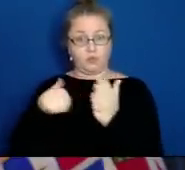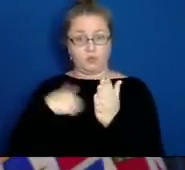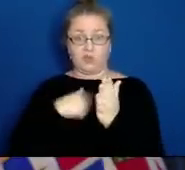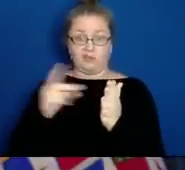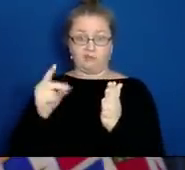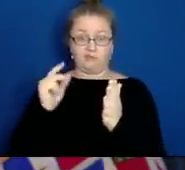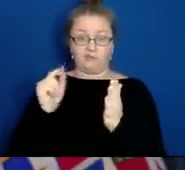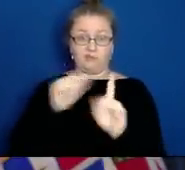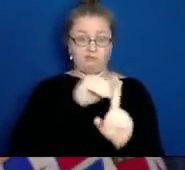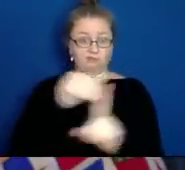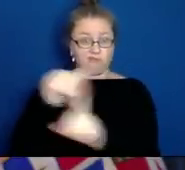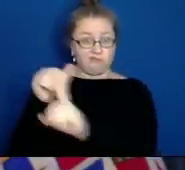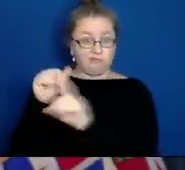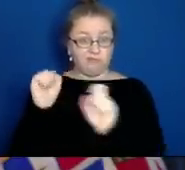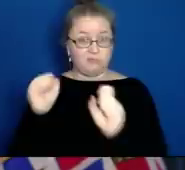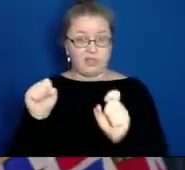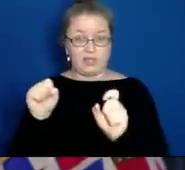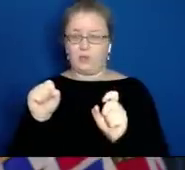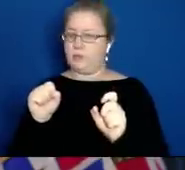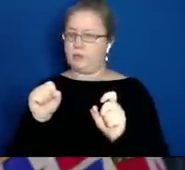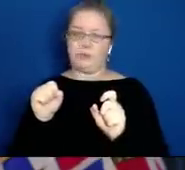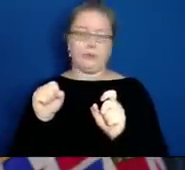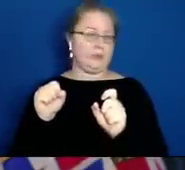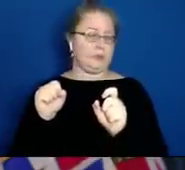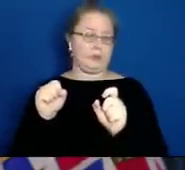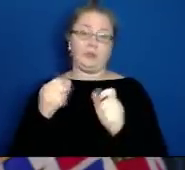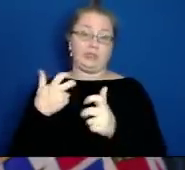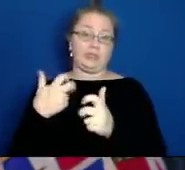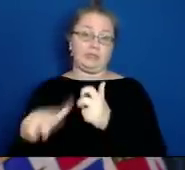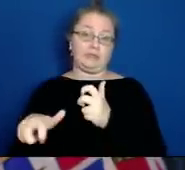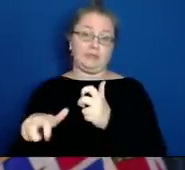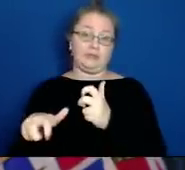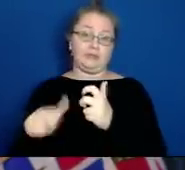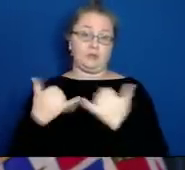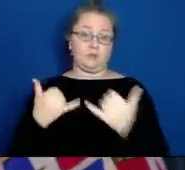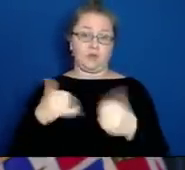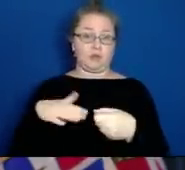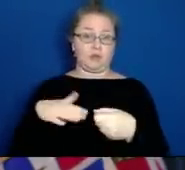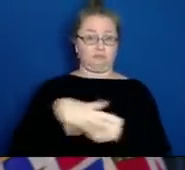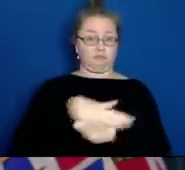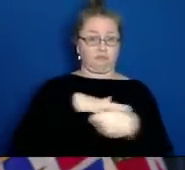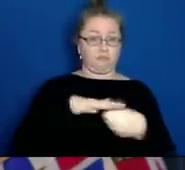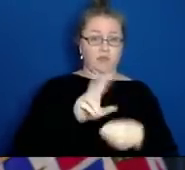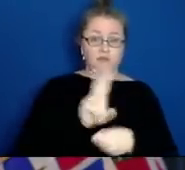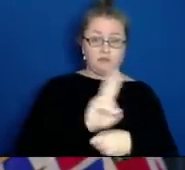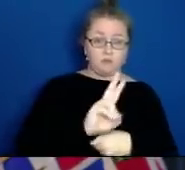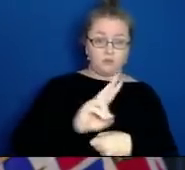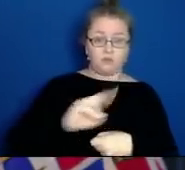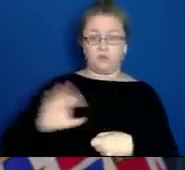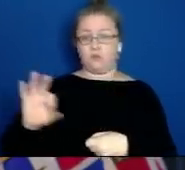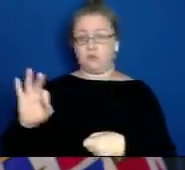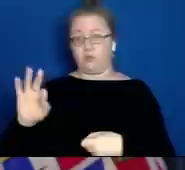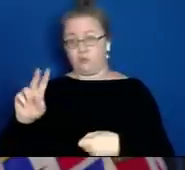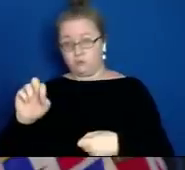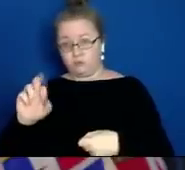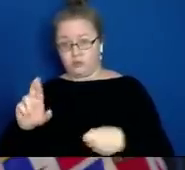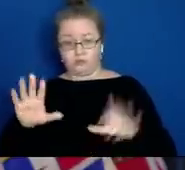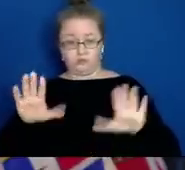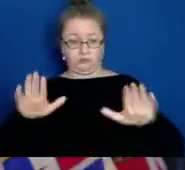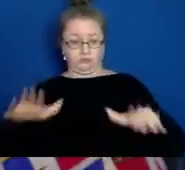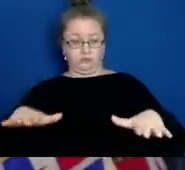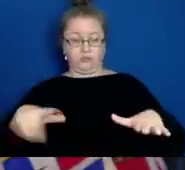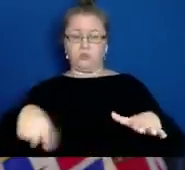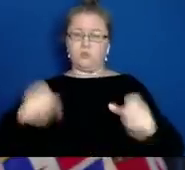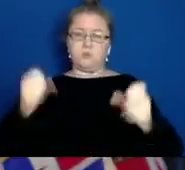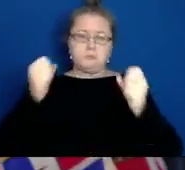challenged, particularly in the Lower Mainland health authorities, where we have had so many cases per day. It's been a challenge